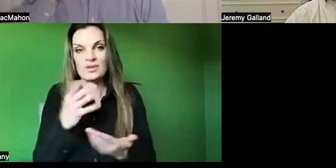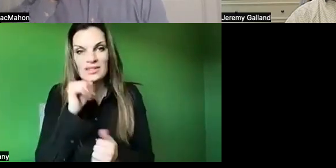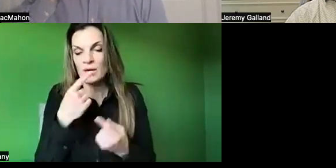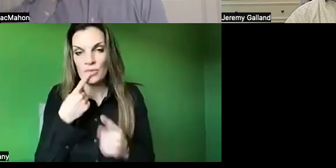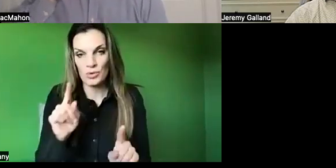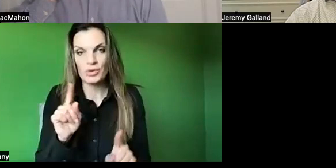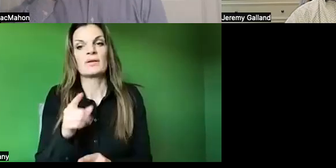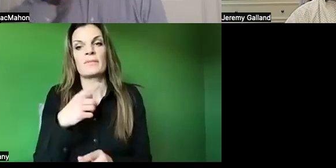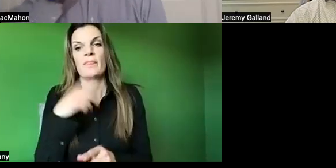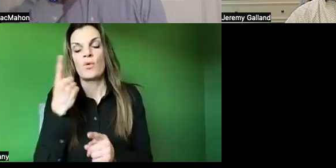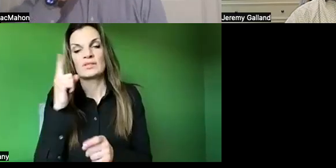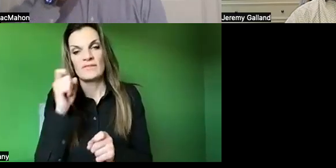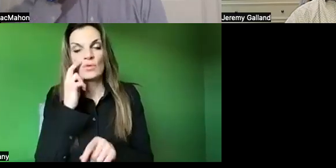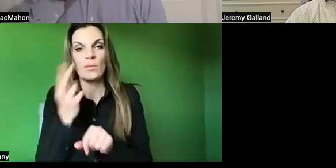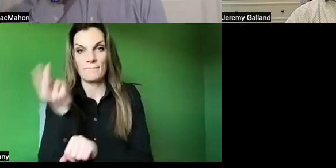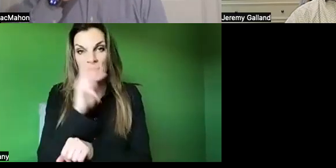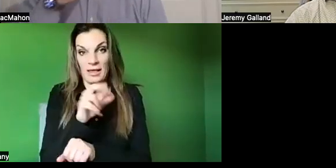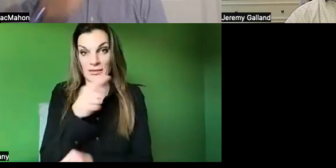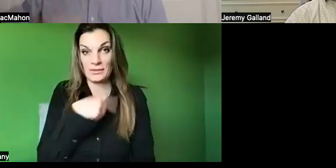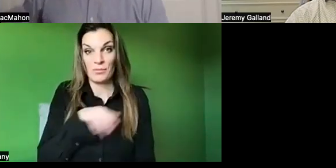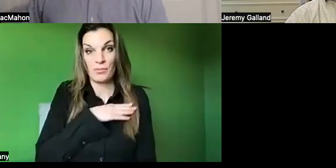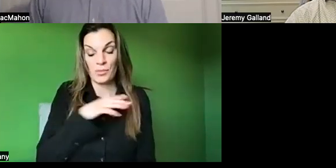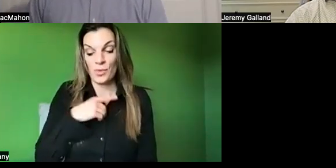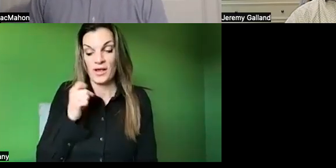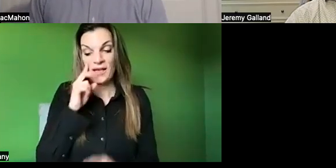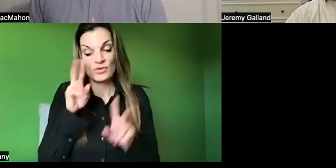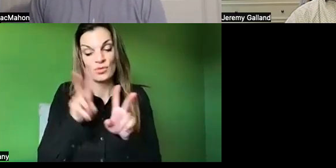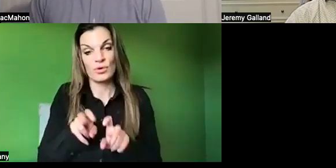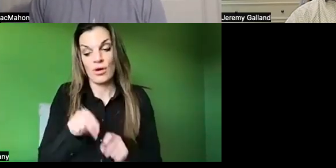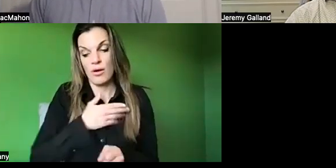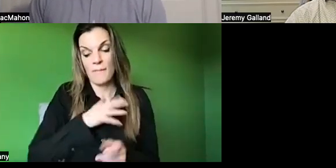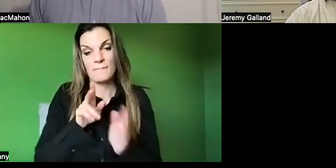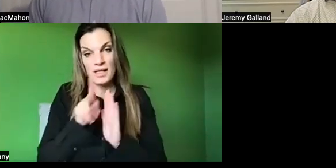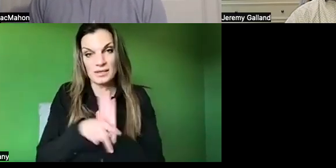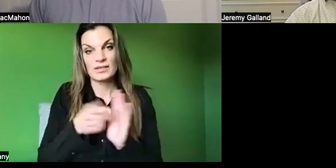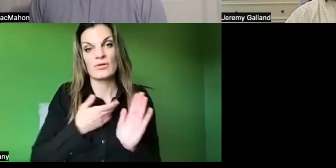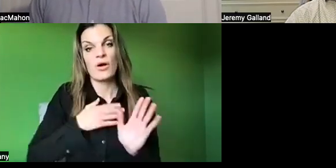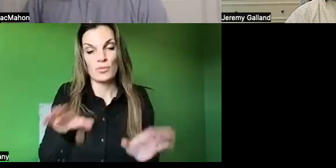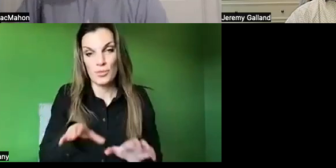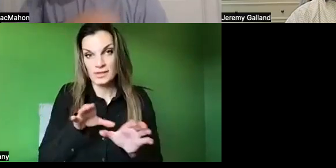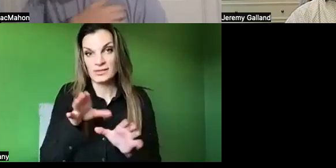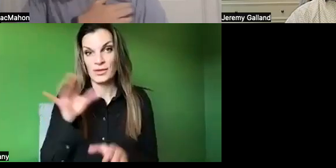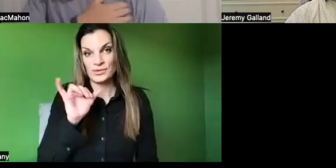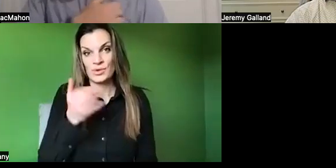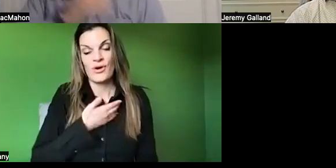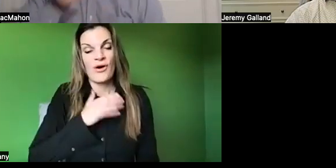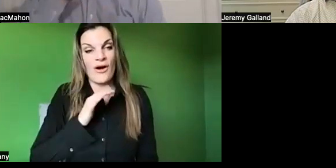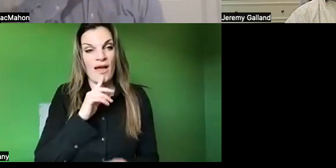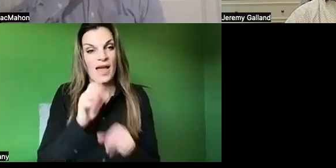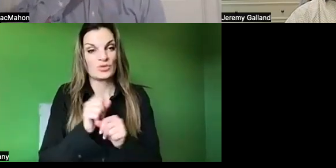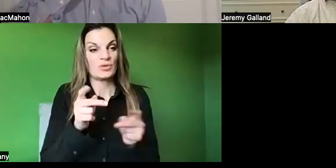be reflecting on, as a board, we have to reflect on our policies, our practices, even the physical